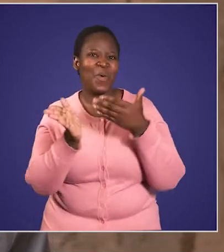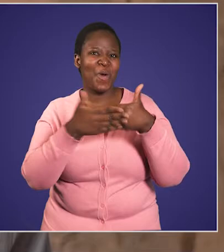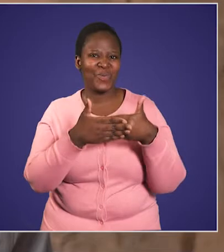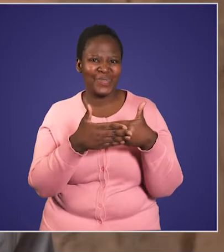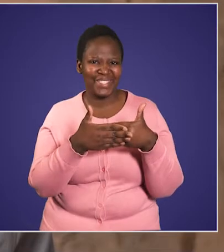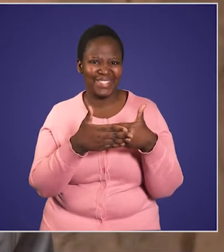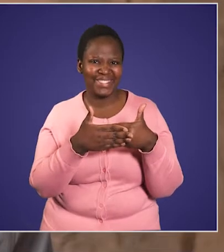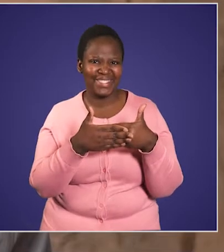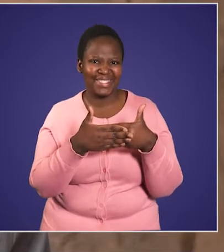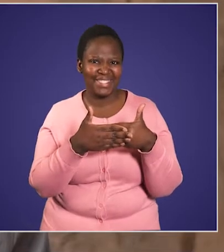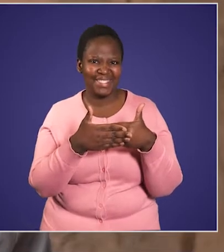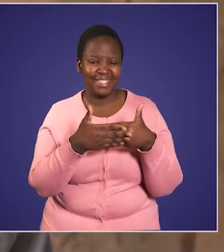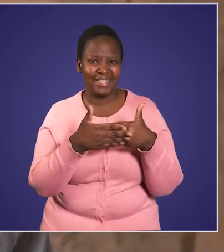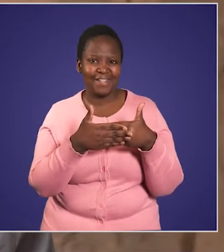were